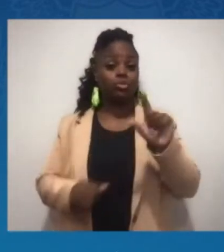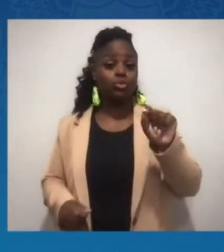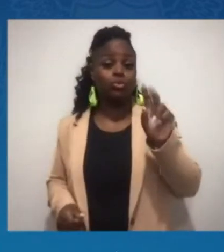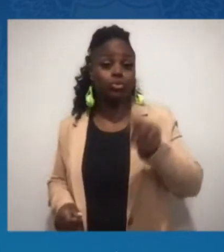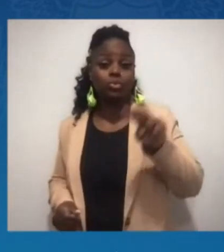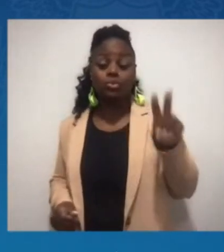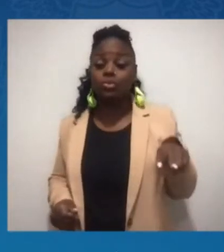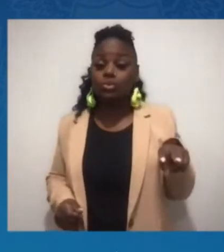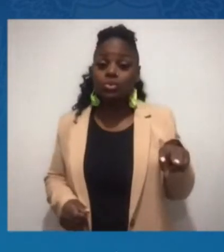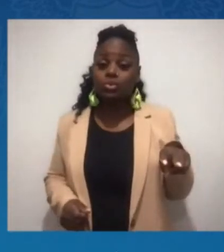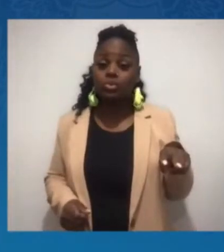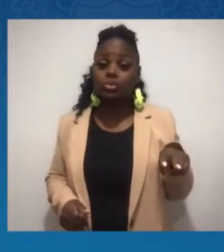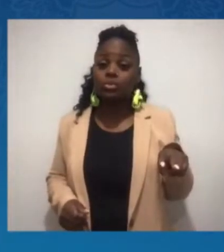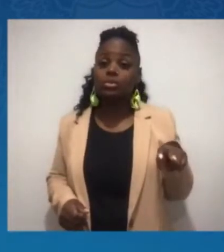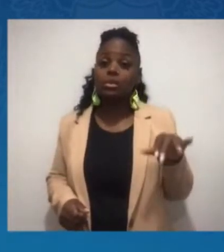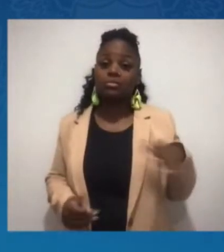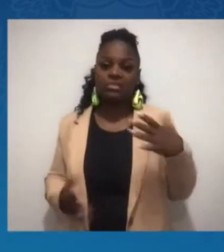away our